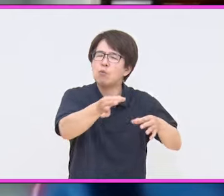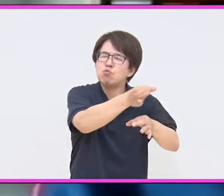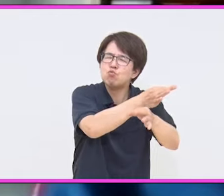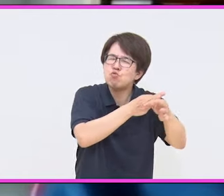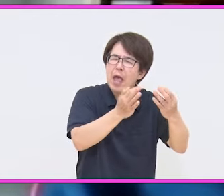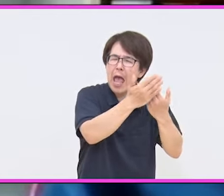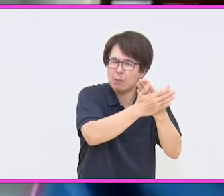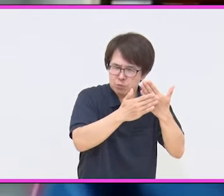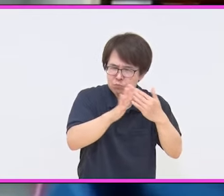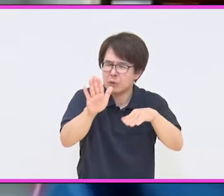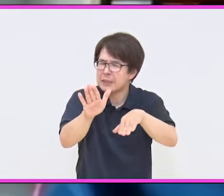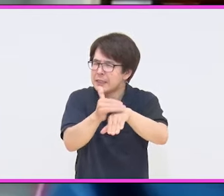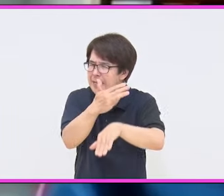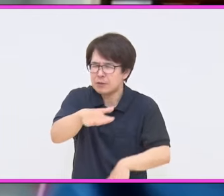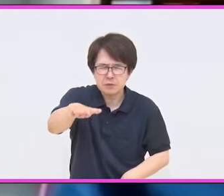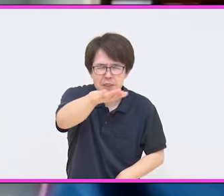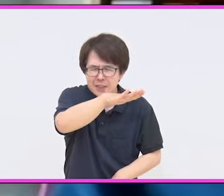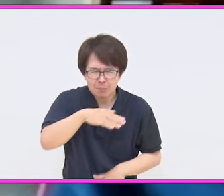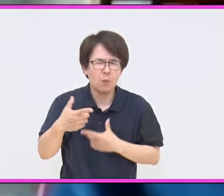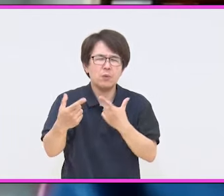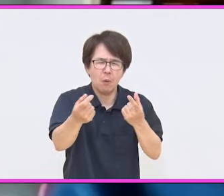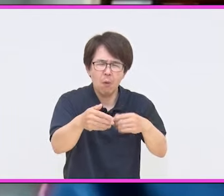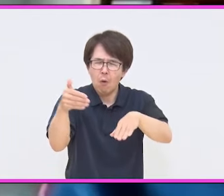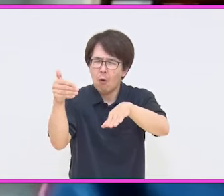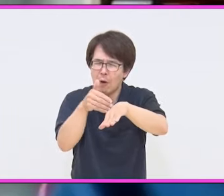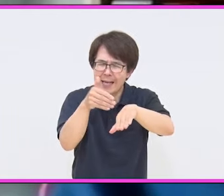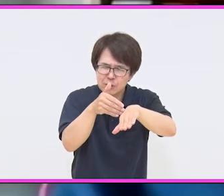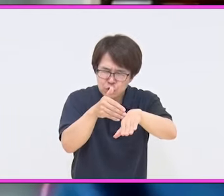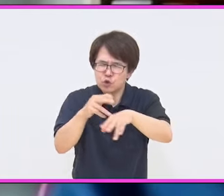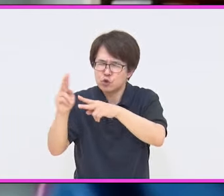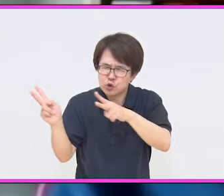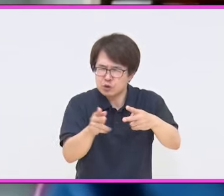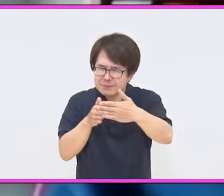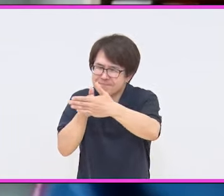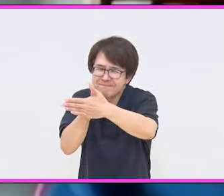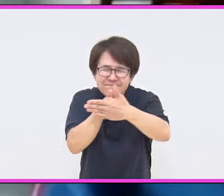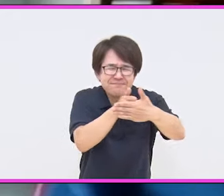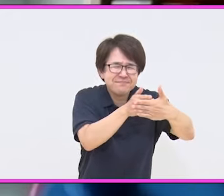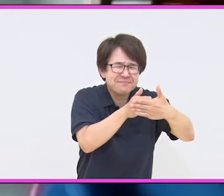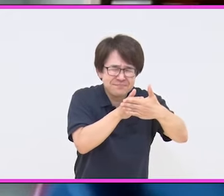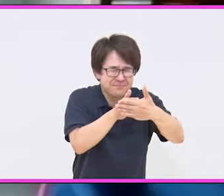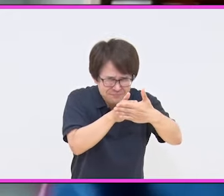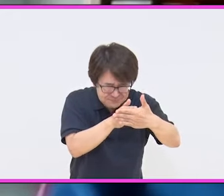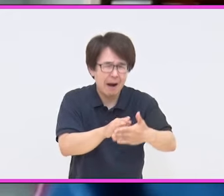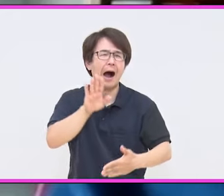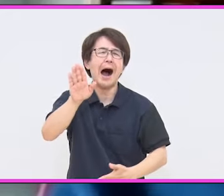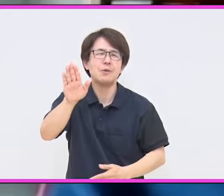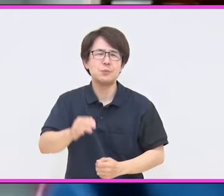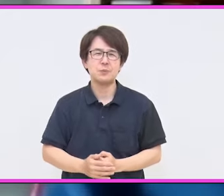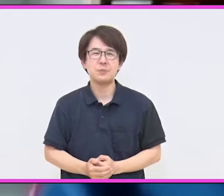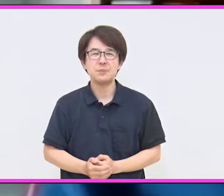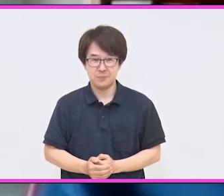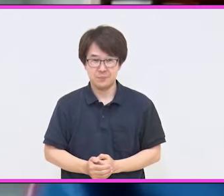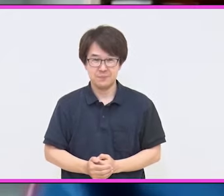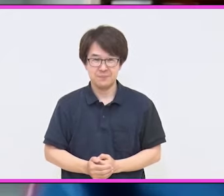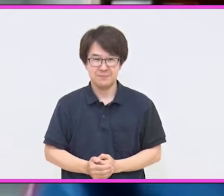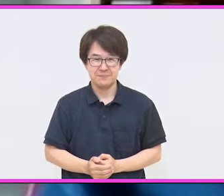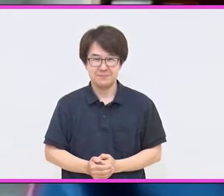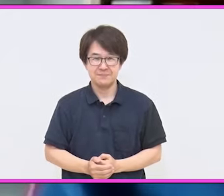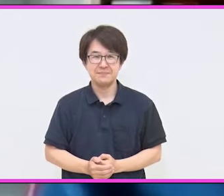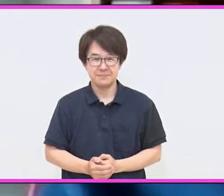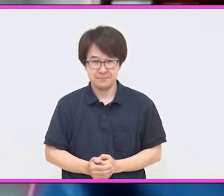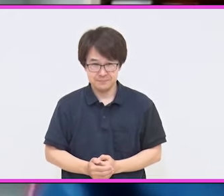because the restrictions have been on training and preparing、has made a difference.